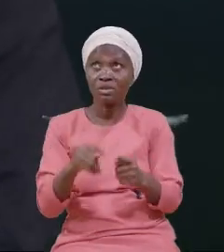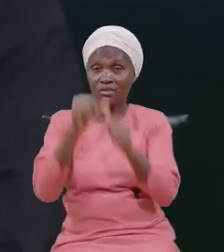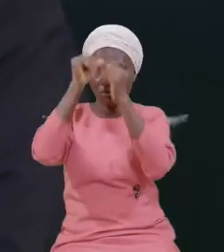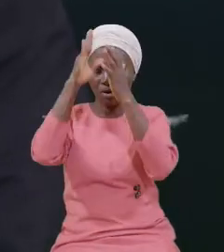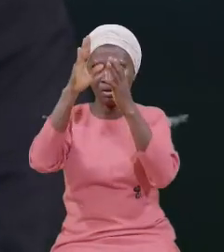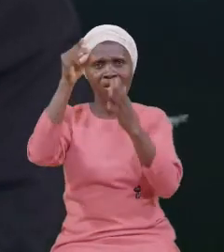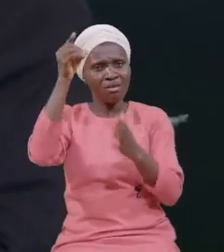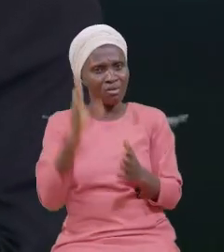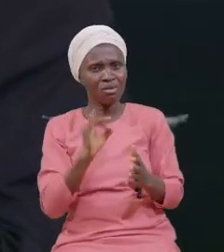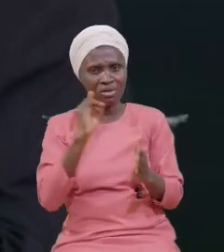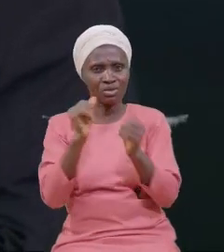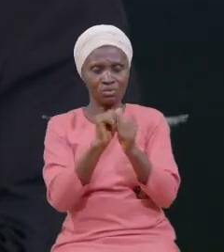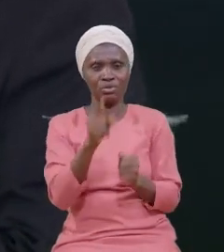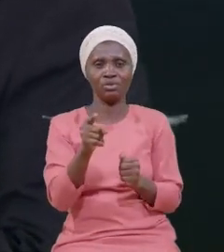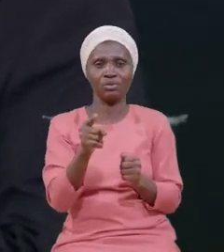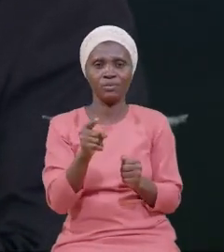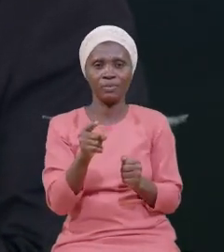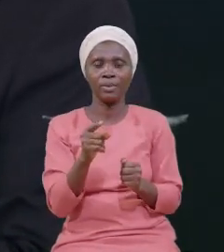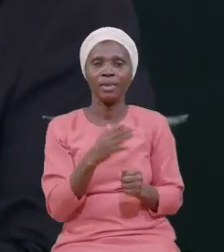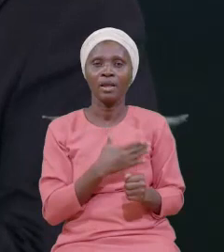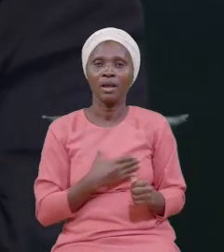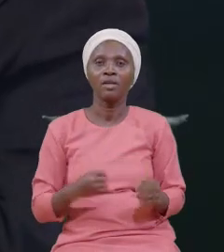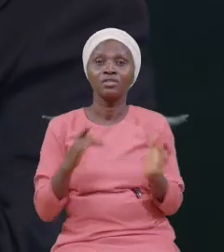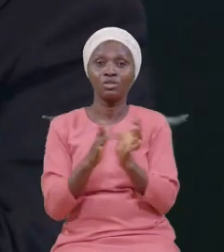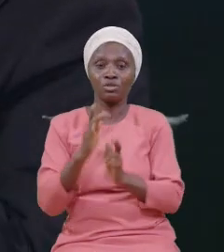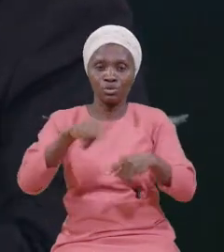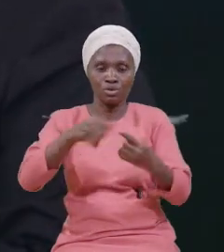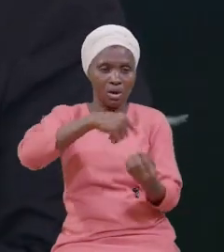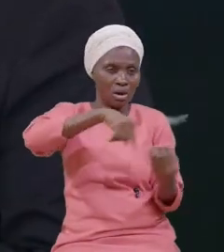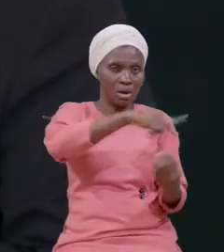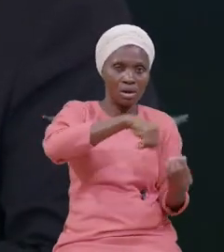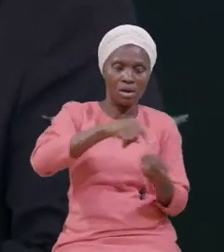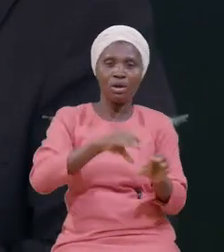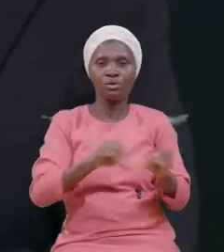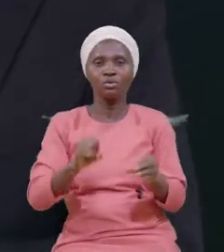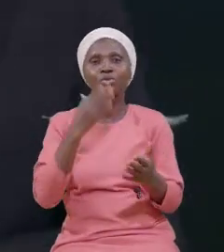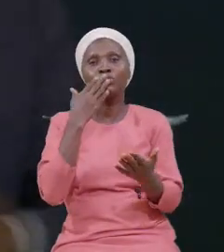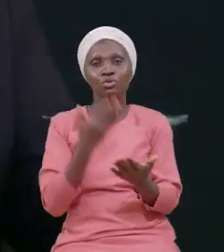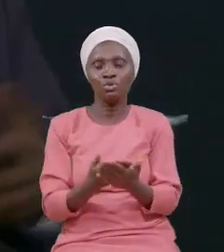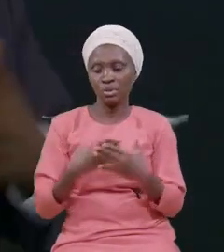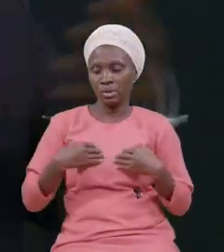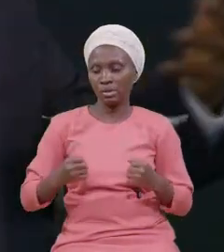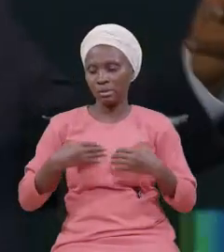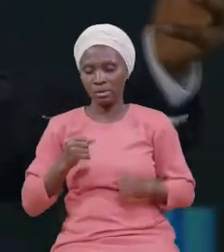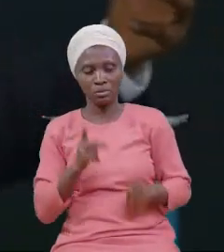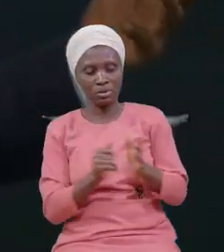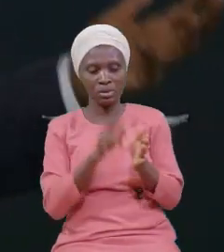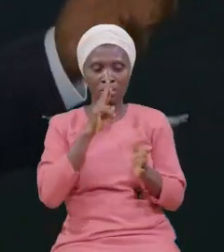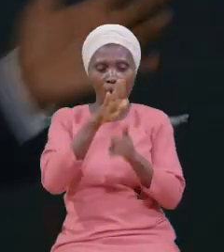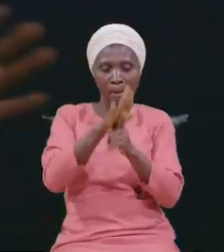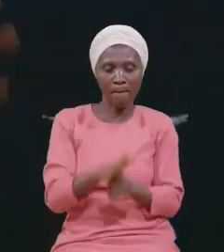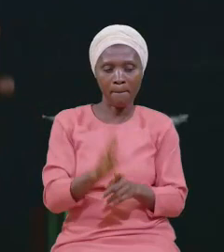Jesus went about doing good, healing all that were oppressed of the devil, for God was with him. And the Father